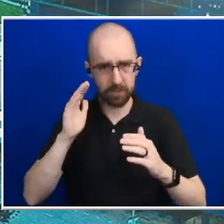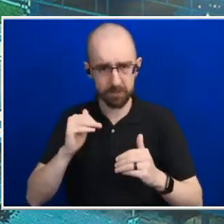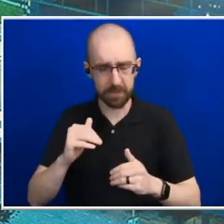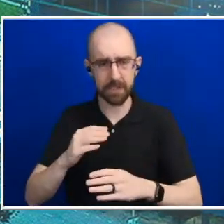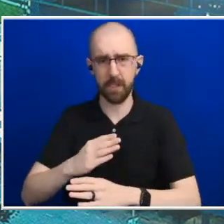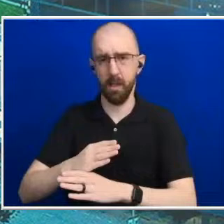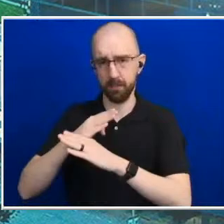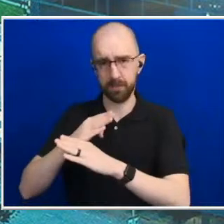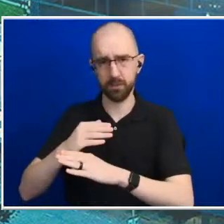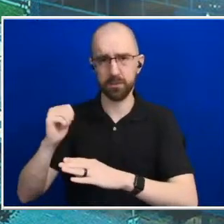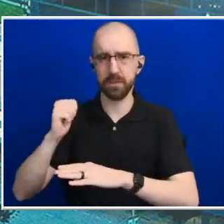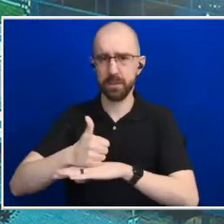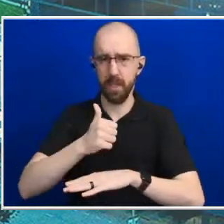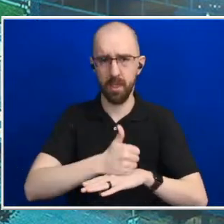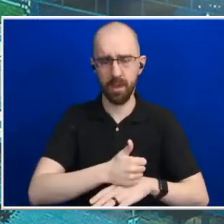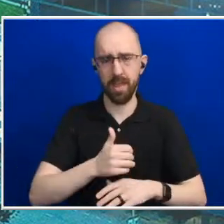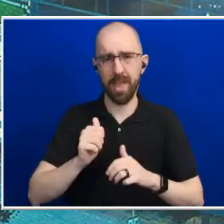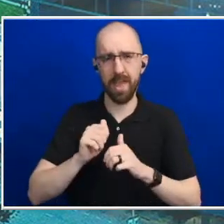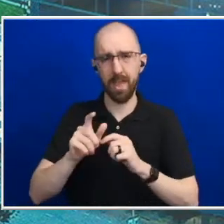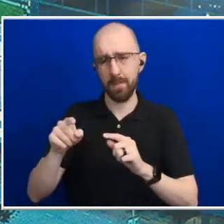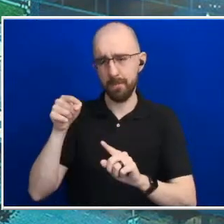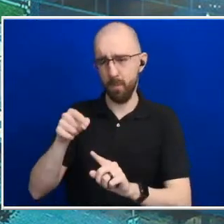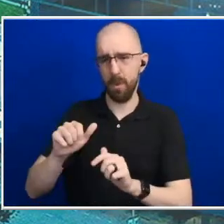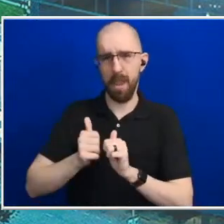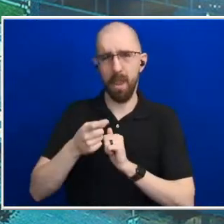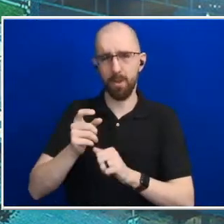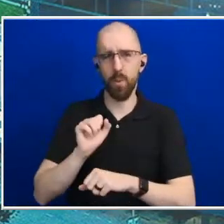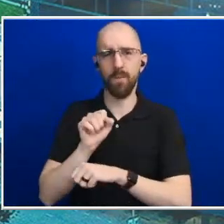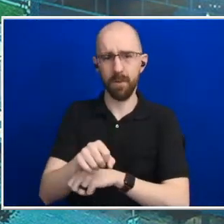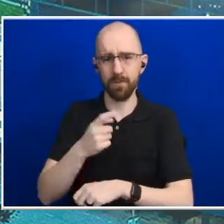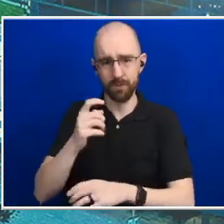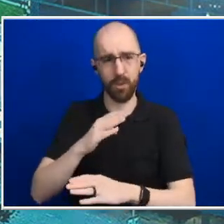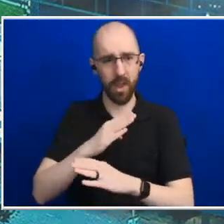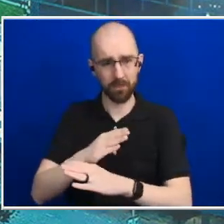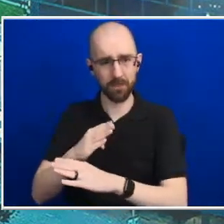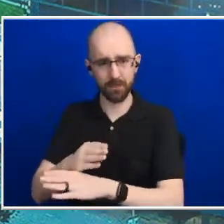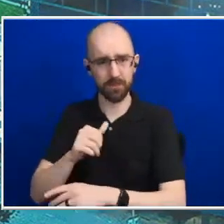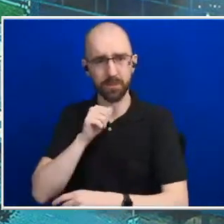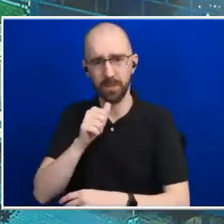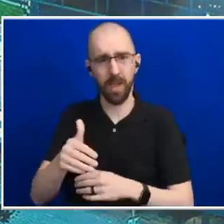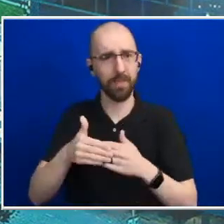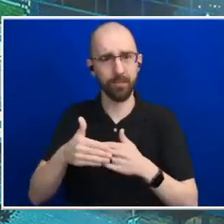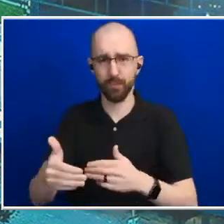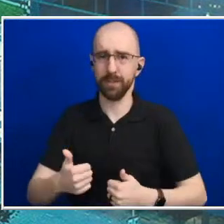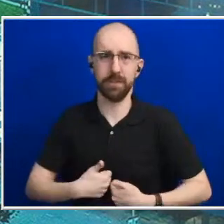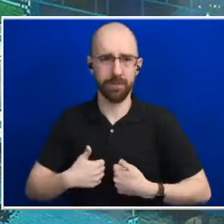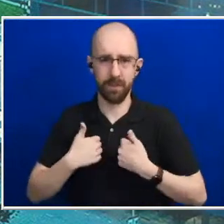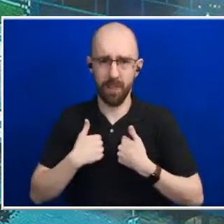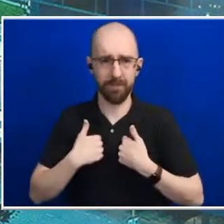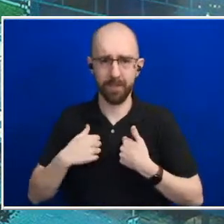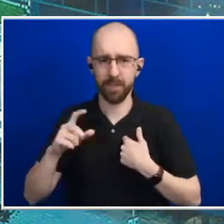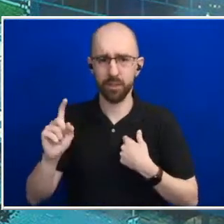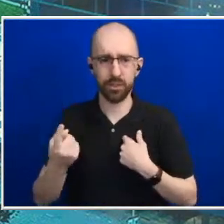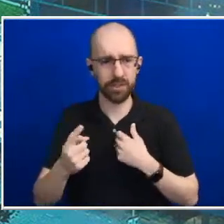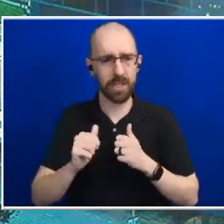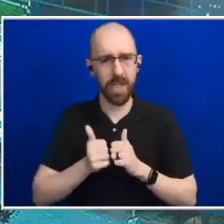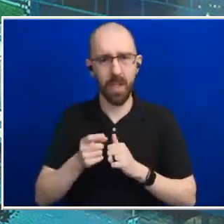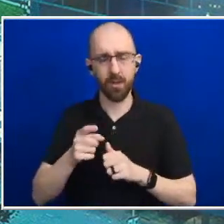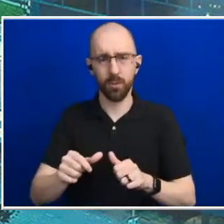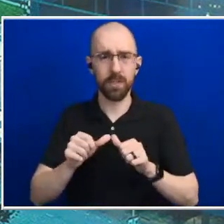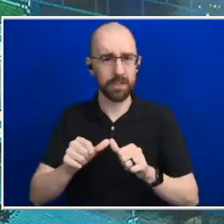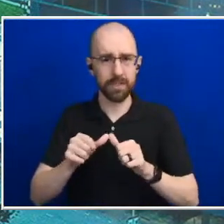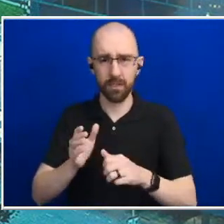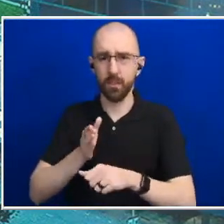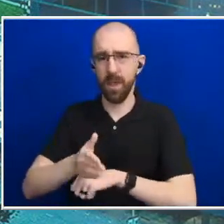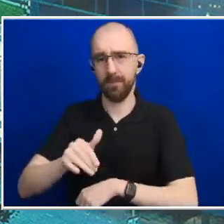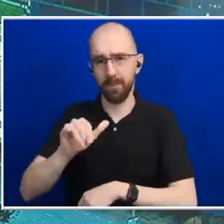about how you overcome them, because they are obstacles. They are not the rest of your life. It's just how you continue after them and what you